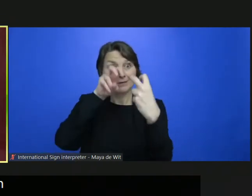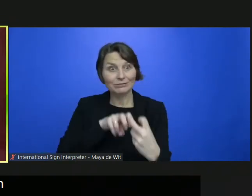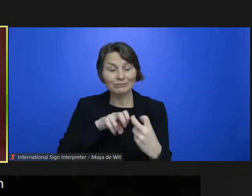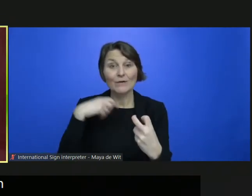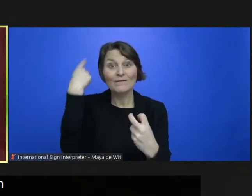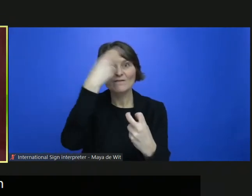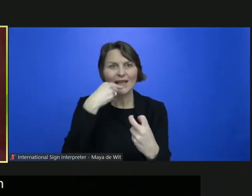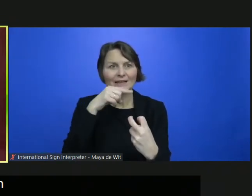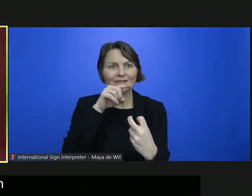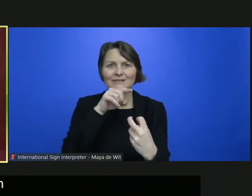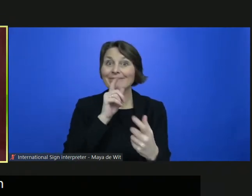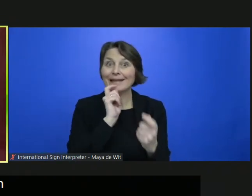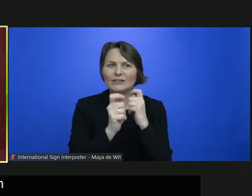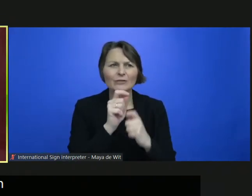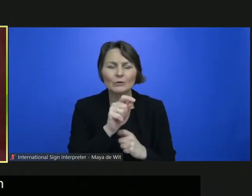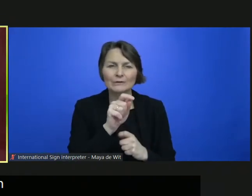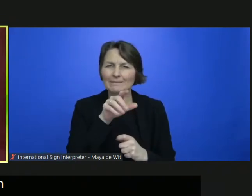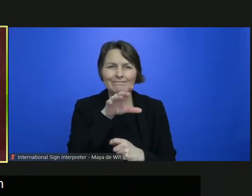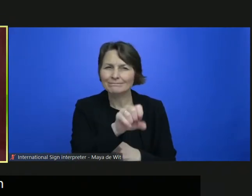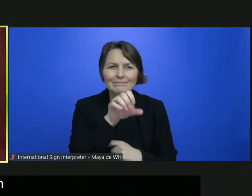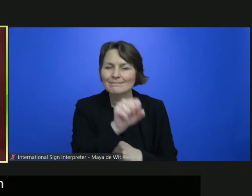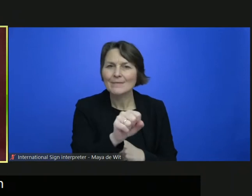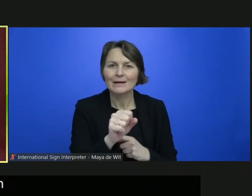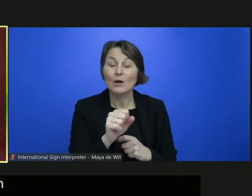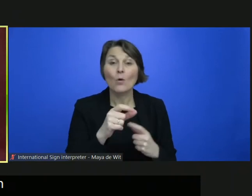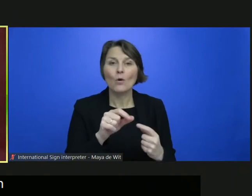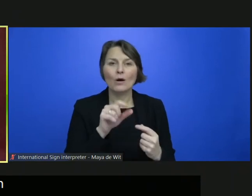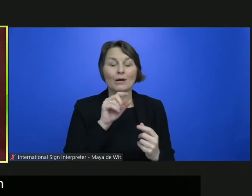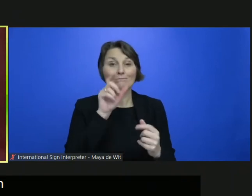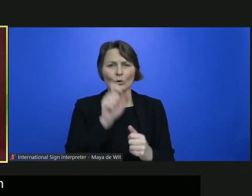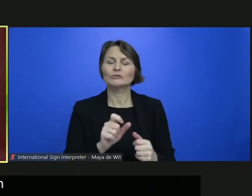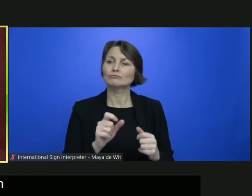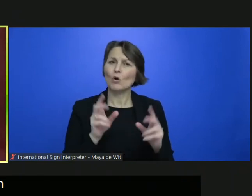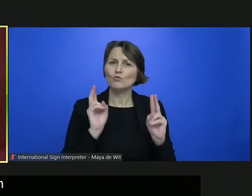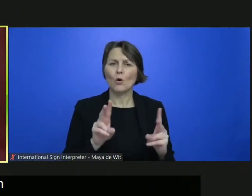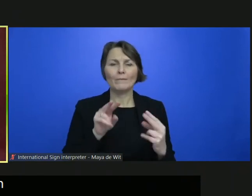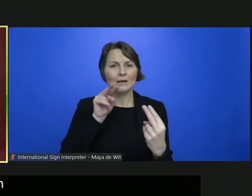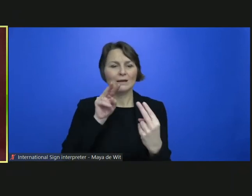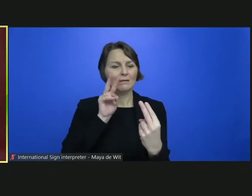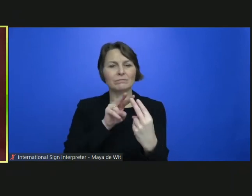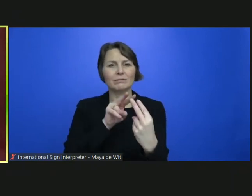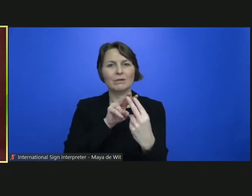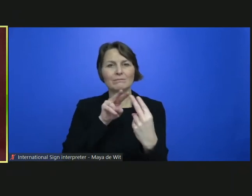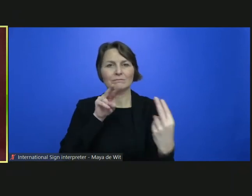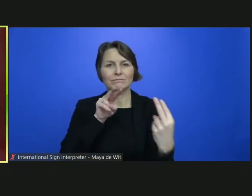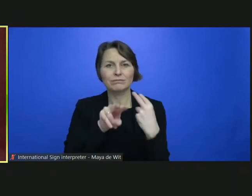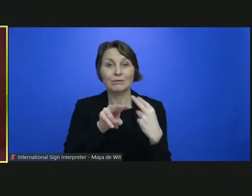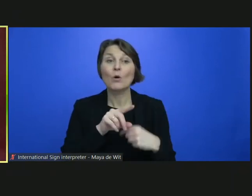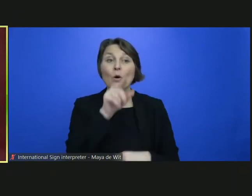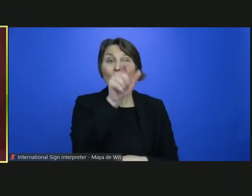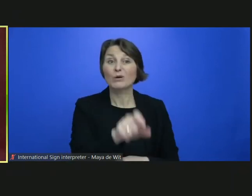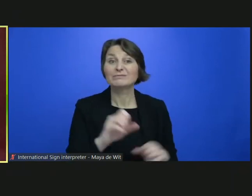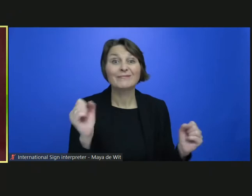Or someone who doesn't make eye contact because they can't, or who doesn't smile because they can't?